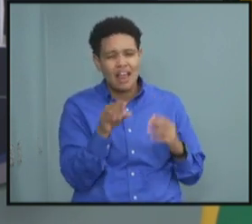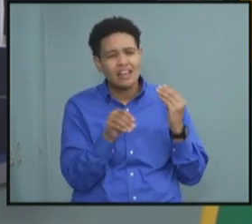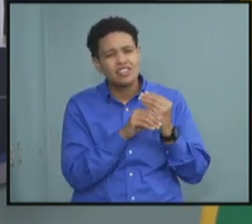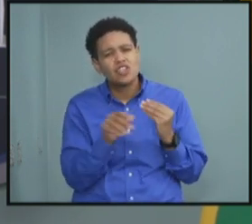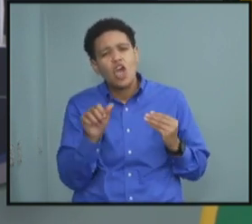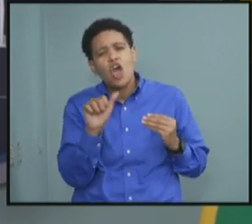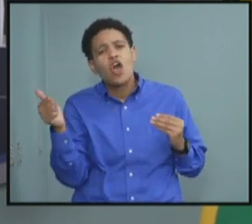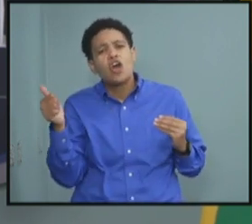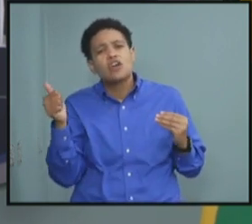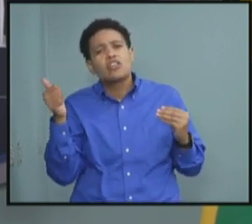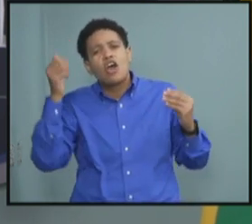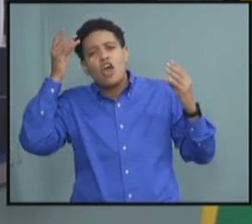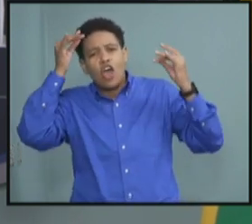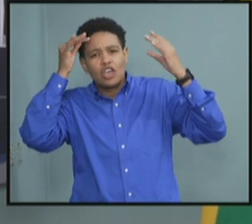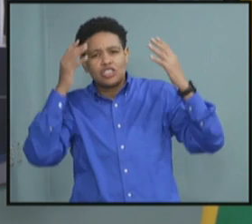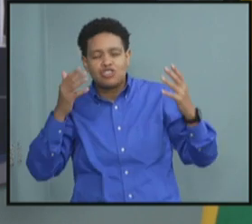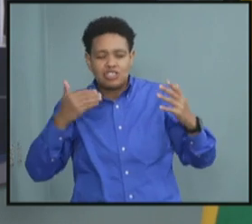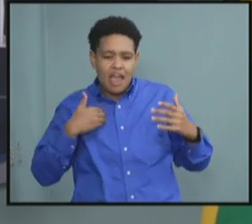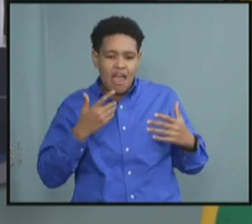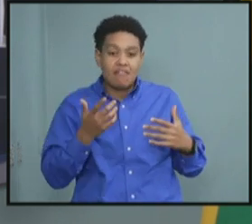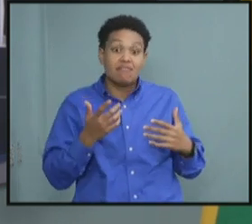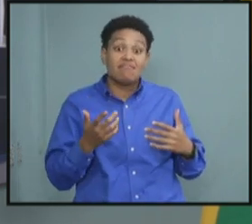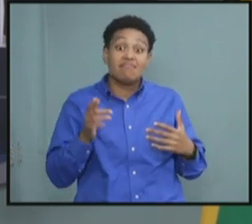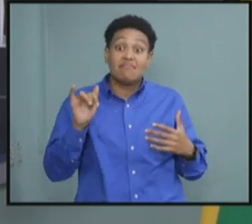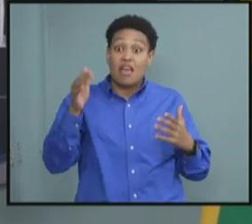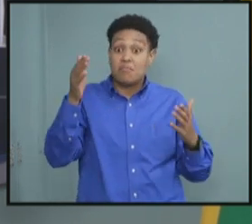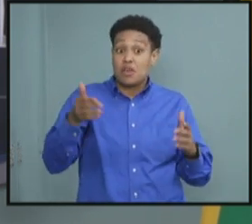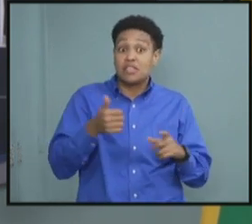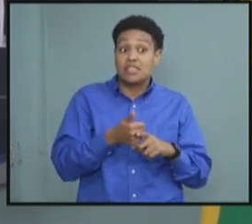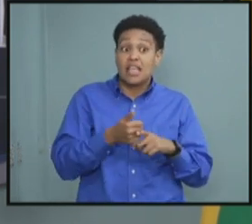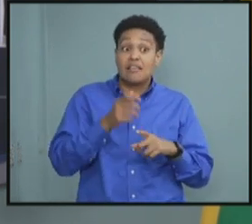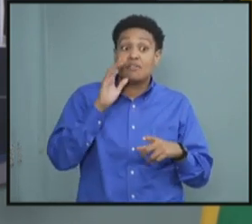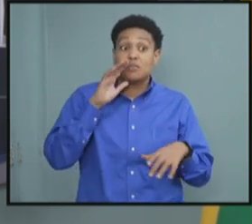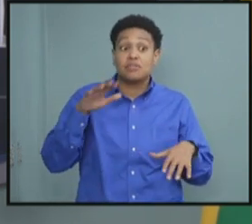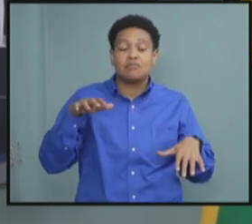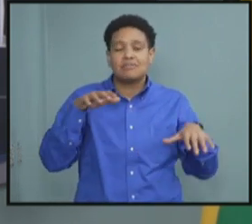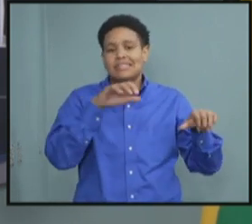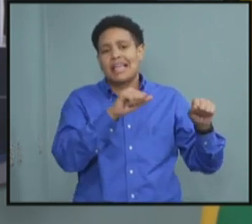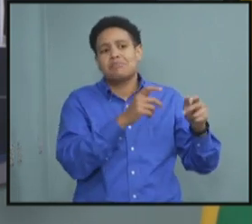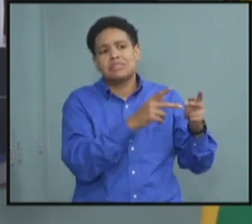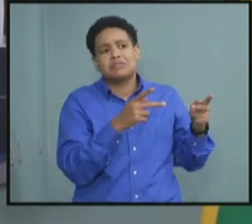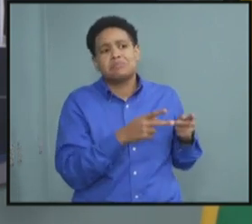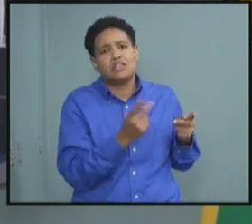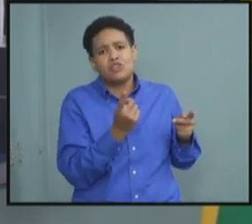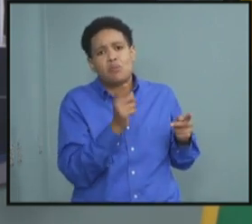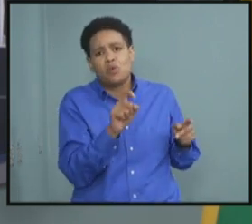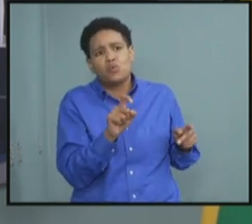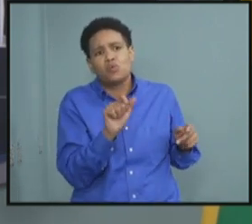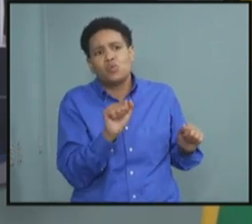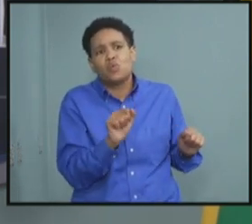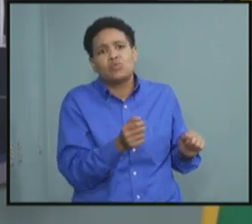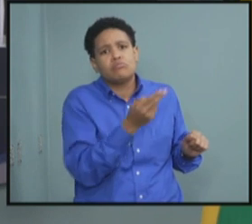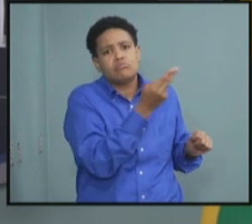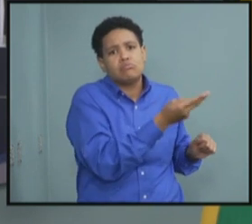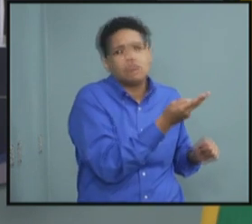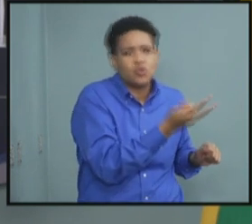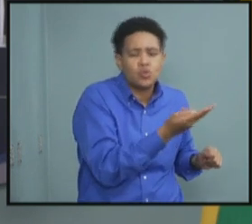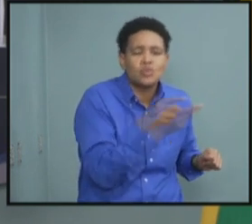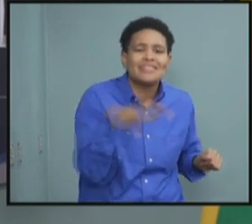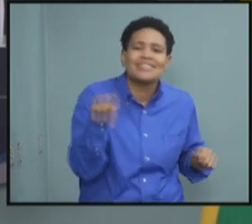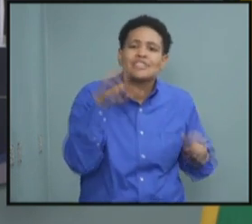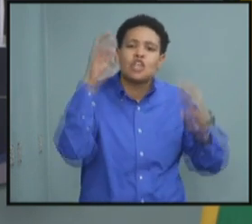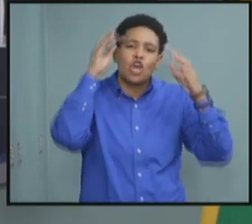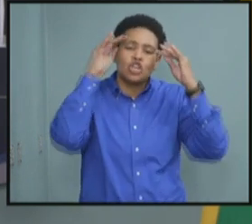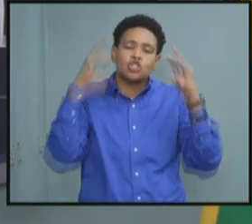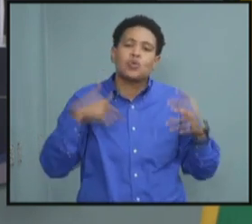other considerations. Would that person be taking up a space, for example, that someone else could have occupied? These are